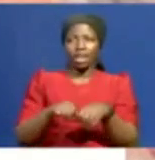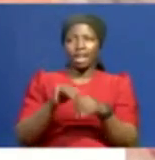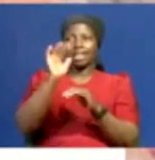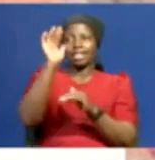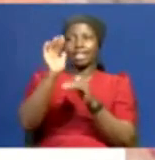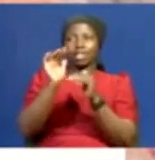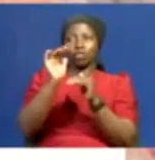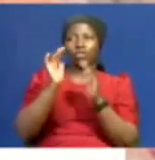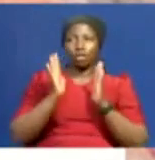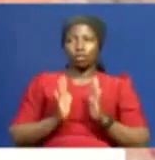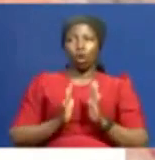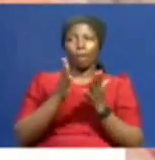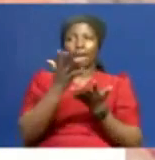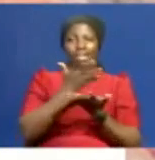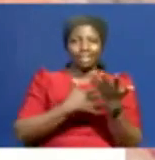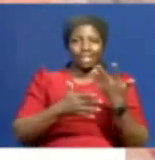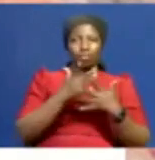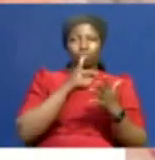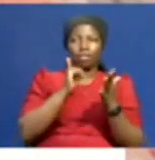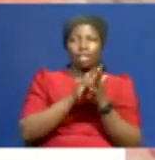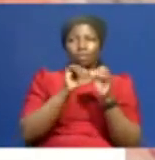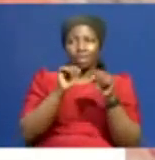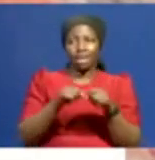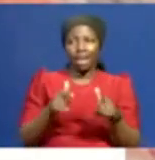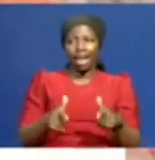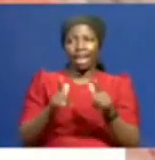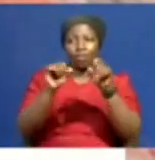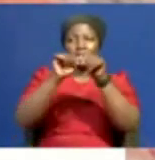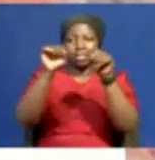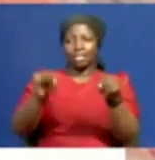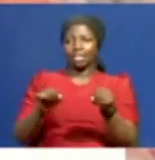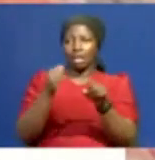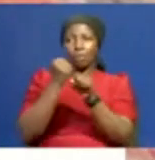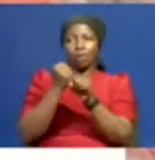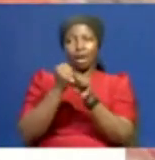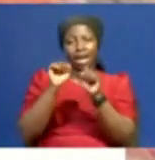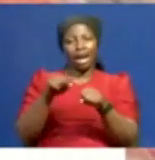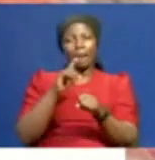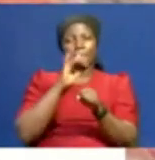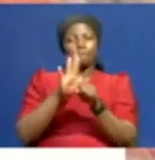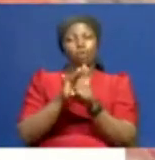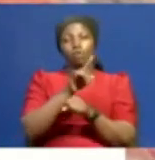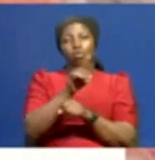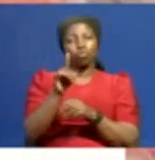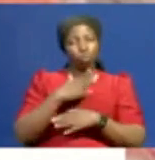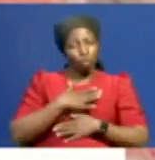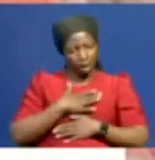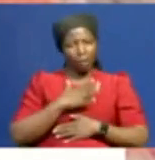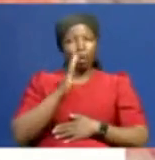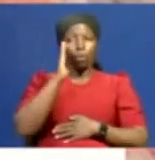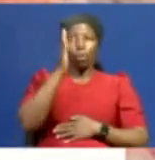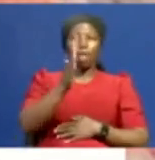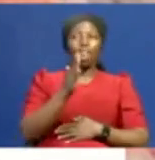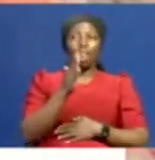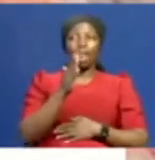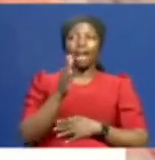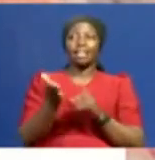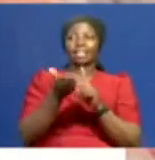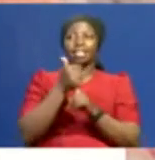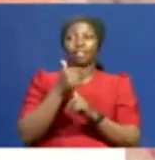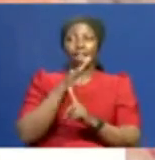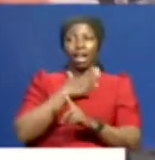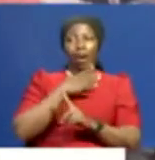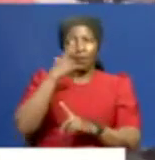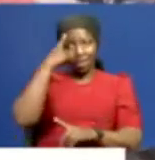interaction, so that we let the systems take its course, I can assure you, Excellency, we are going to achieve our